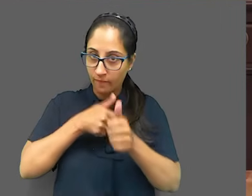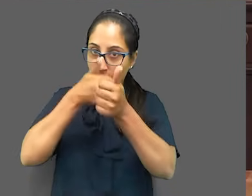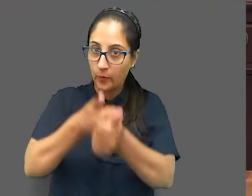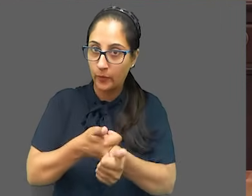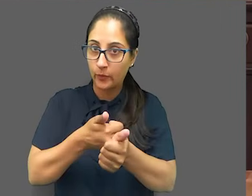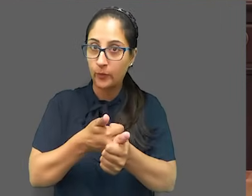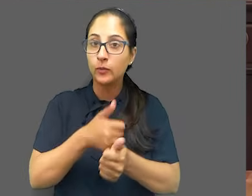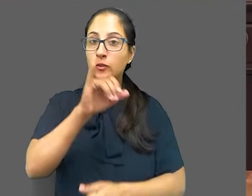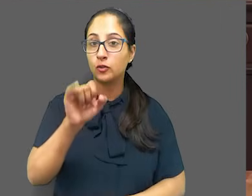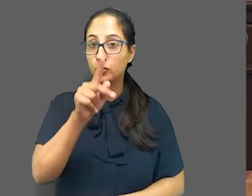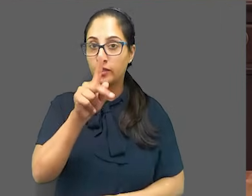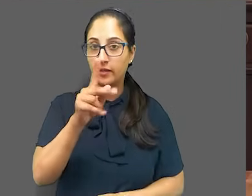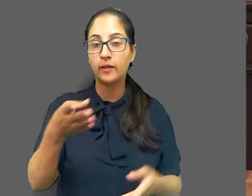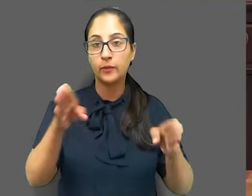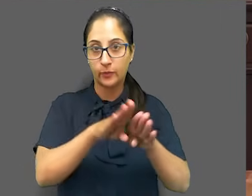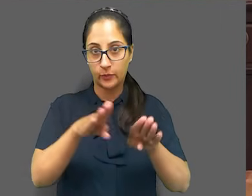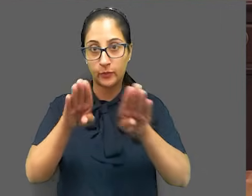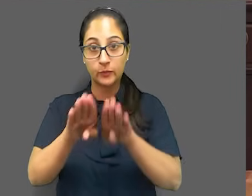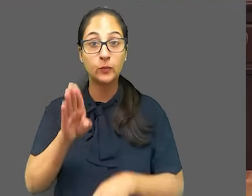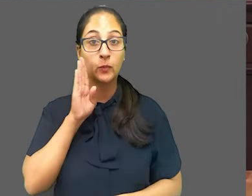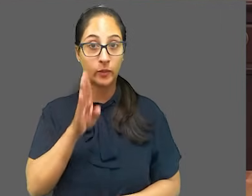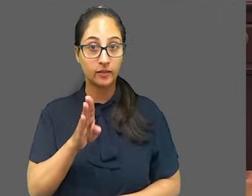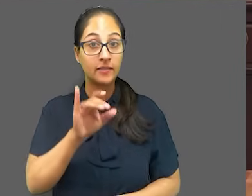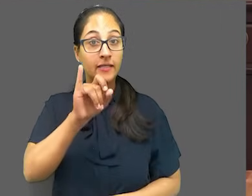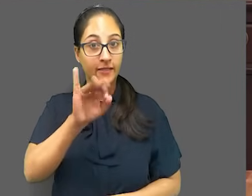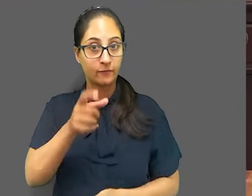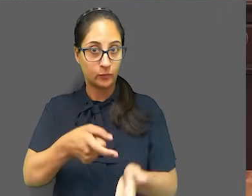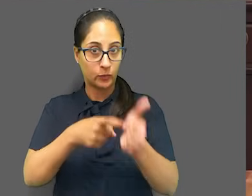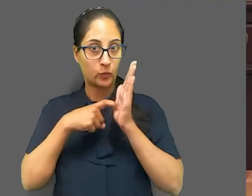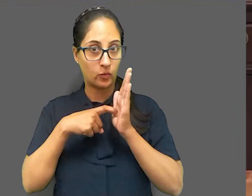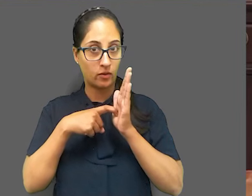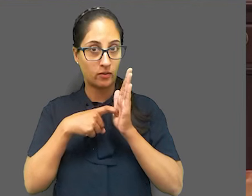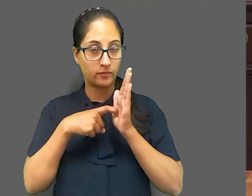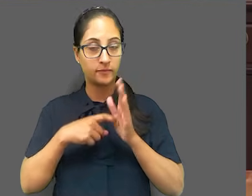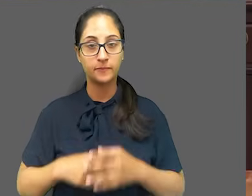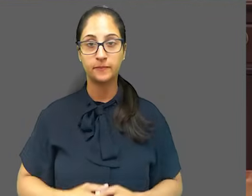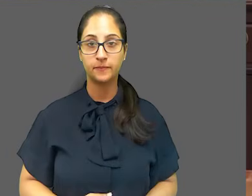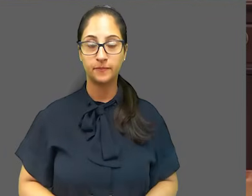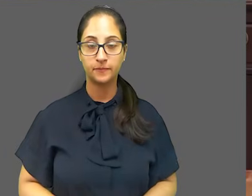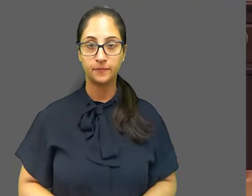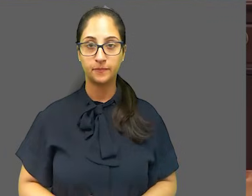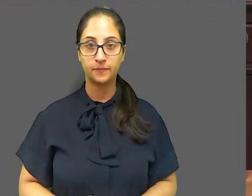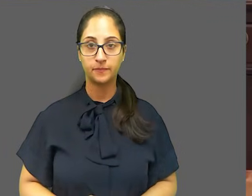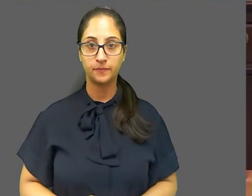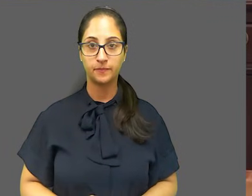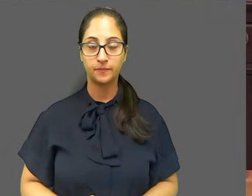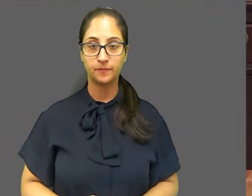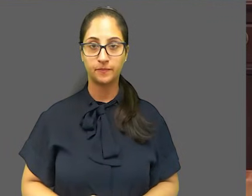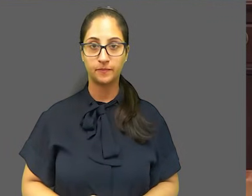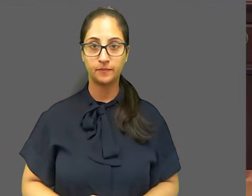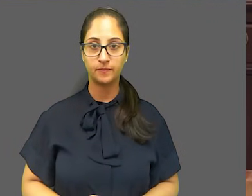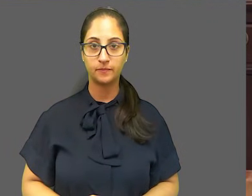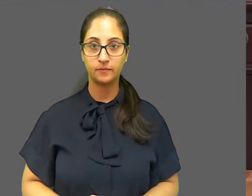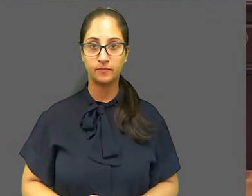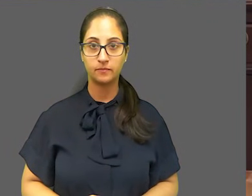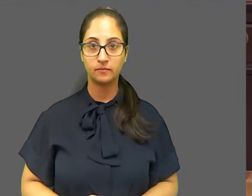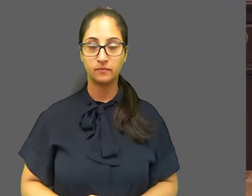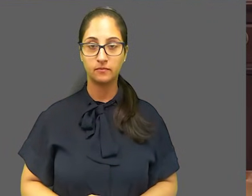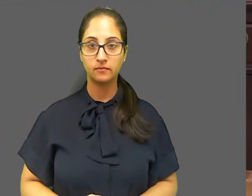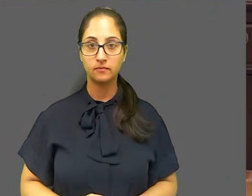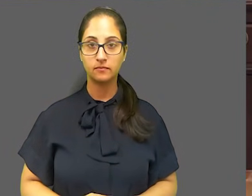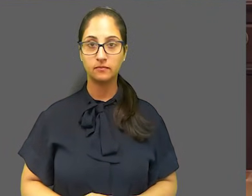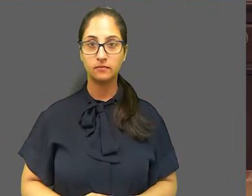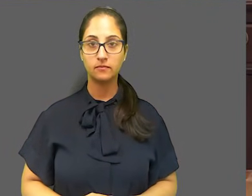mean temporary closure of some of the Jamaat Khanas if the risk is high. So,